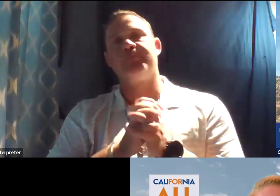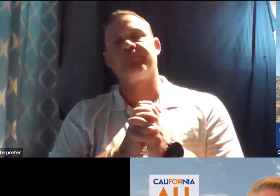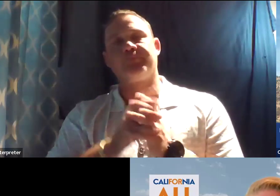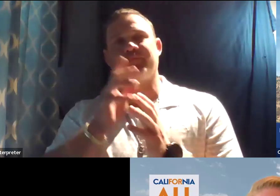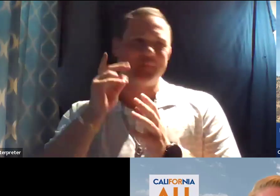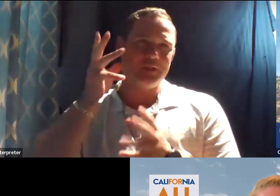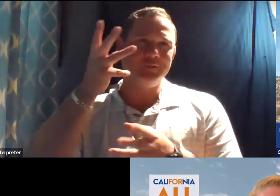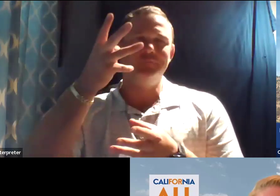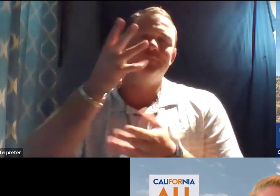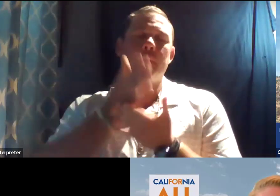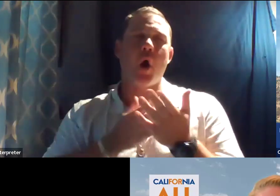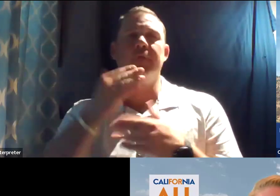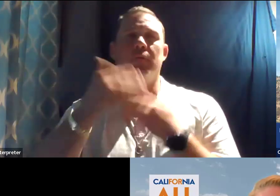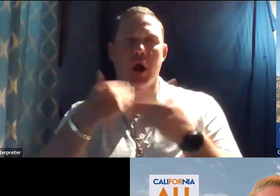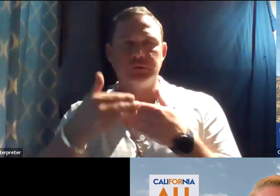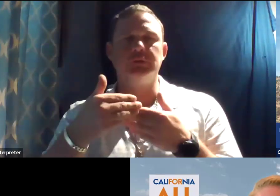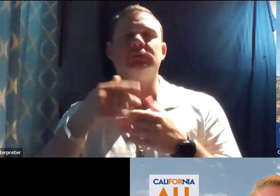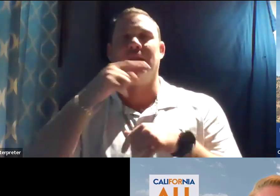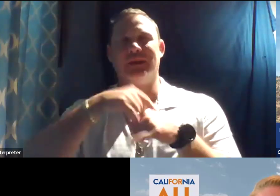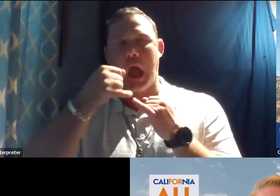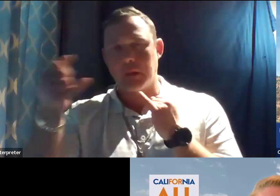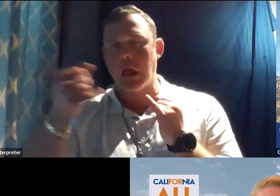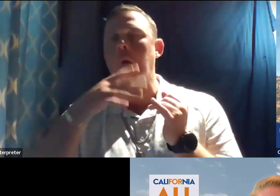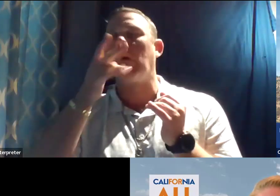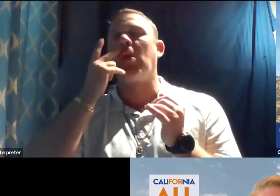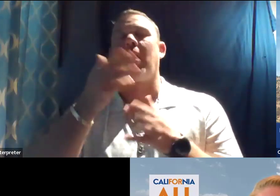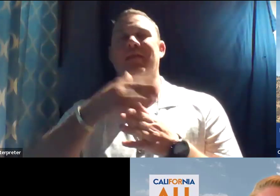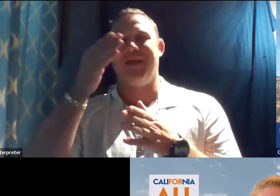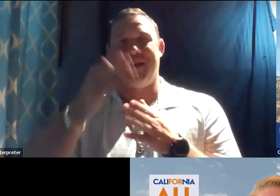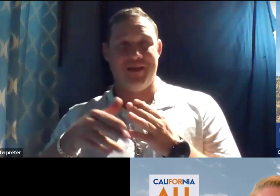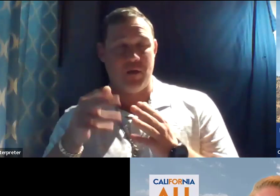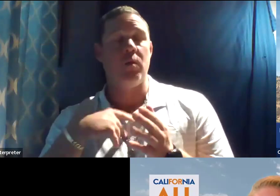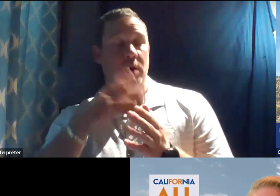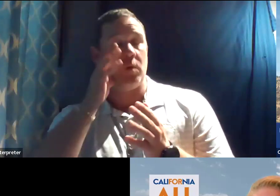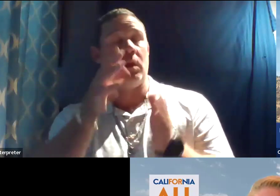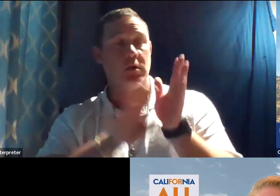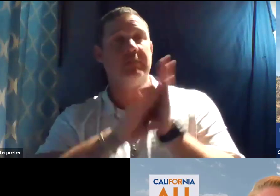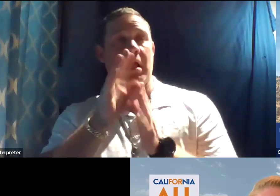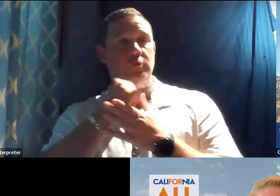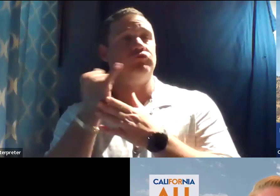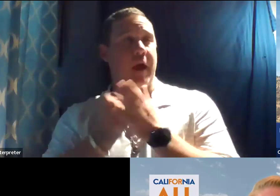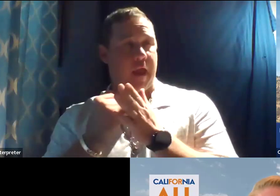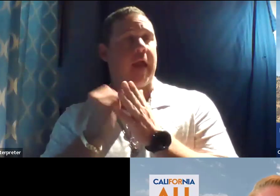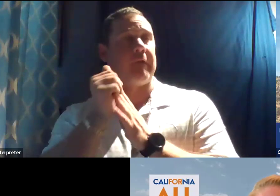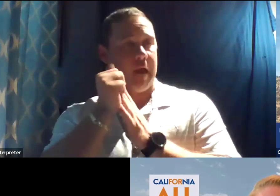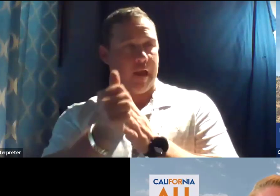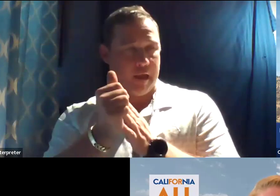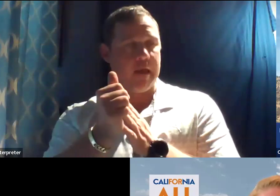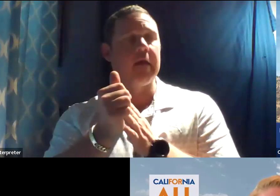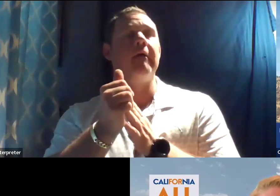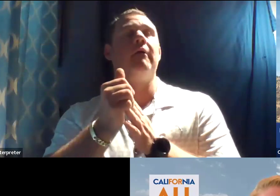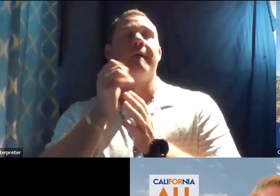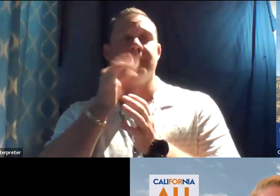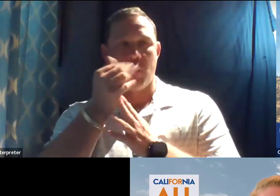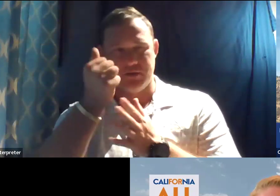part of the process and the timeline that we'll go over at the end is that we will develop draft guidelines for the